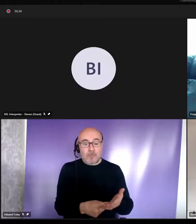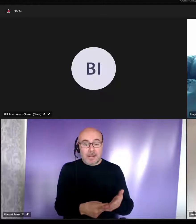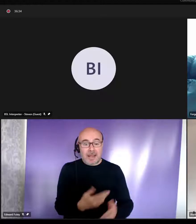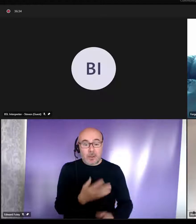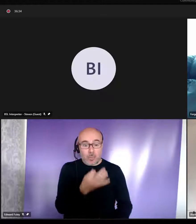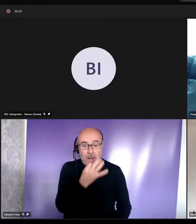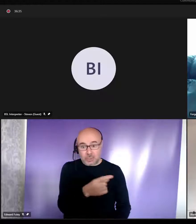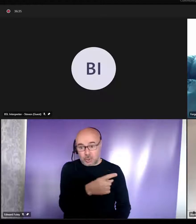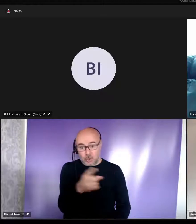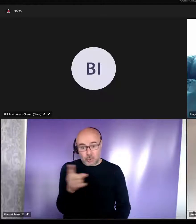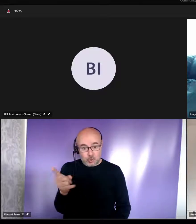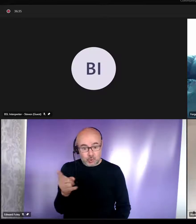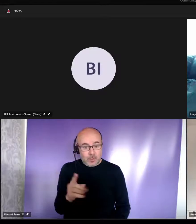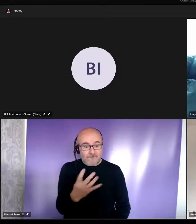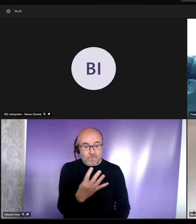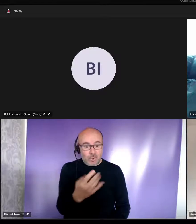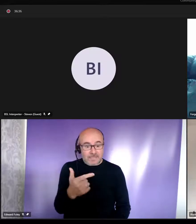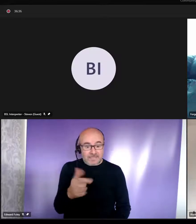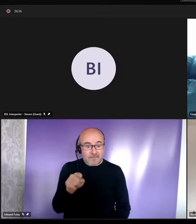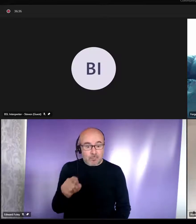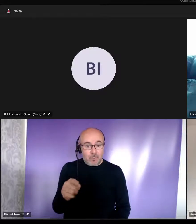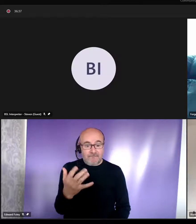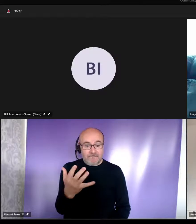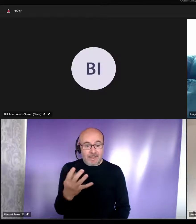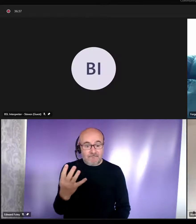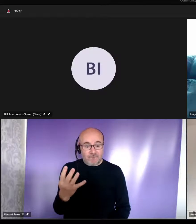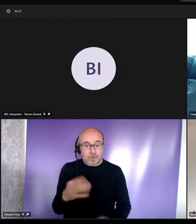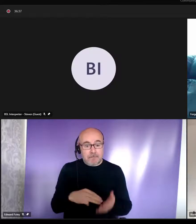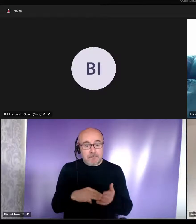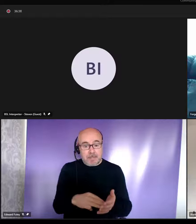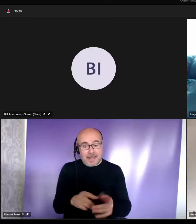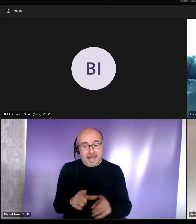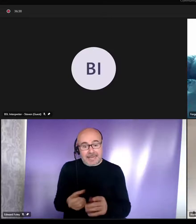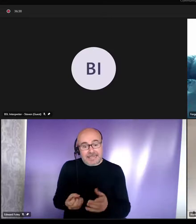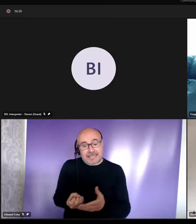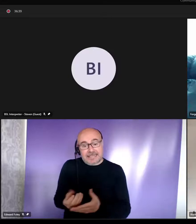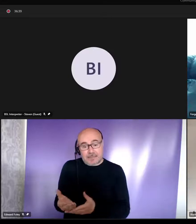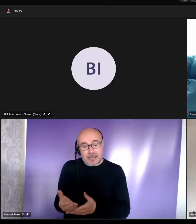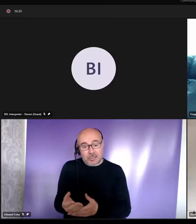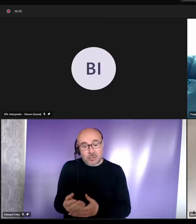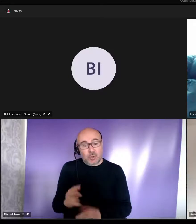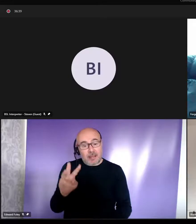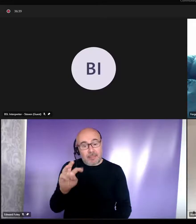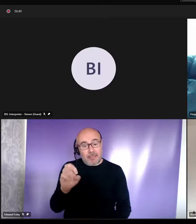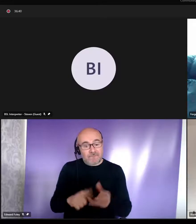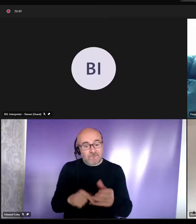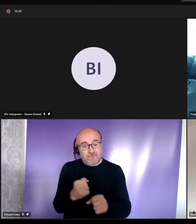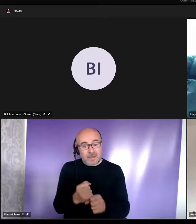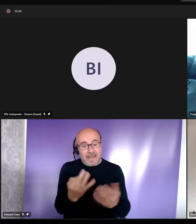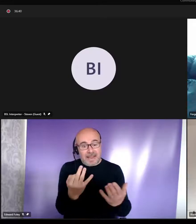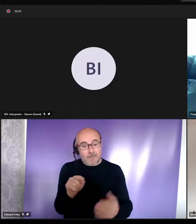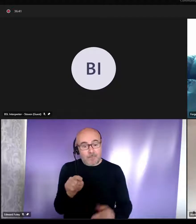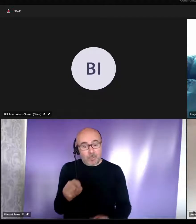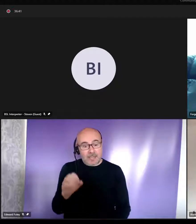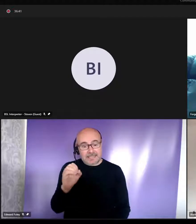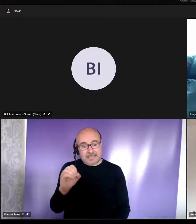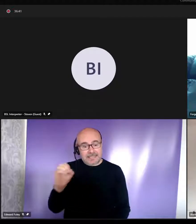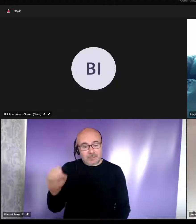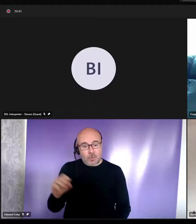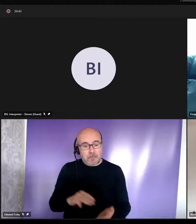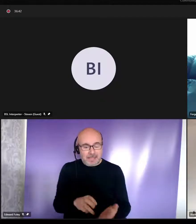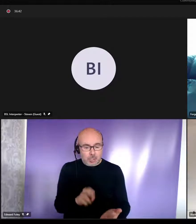Resources budget of 47.564 million and spend to the 13th of August of 8.770 million be noted. Thank you,